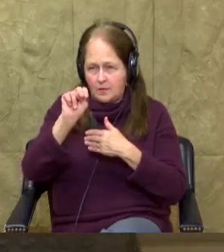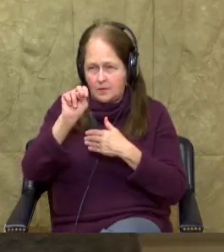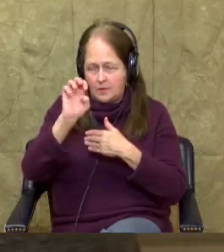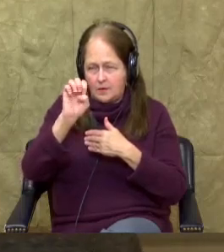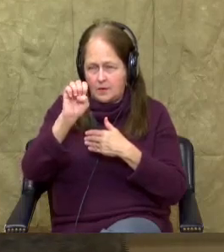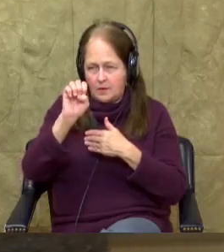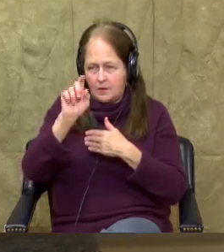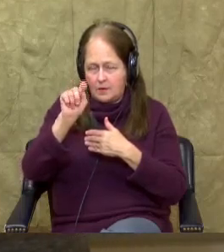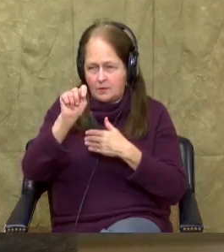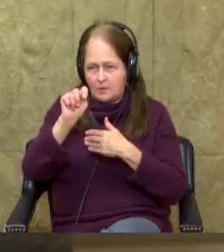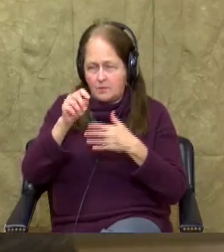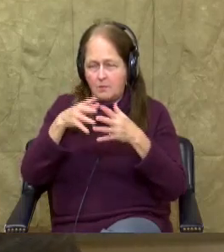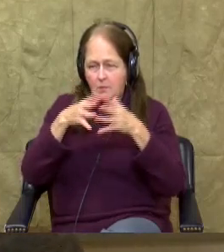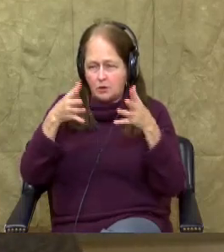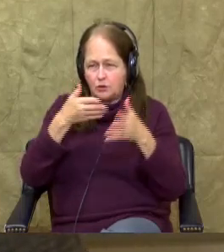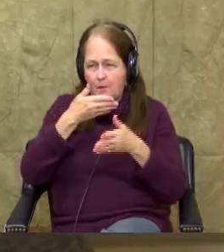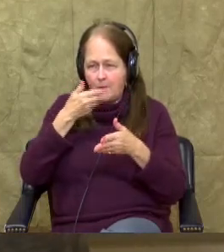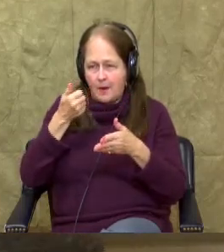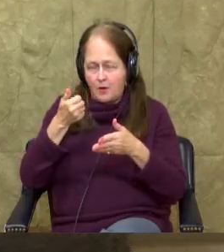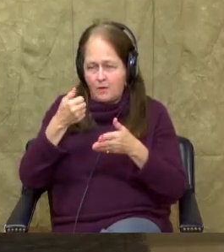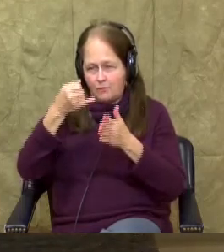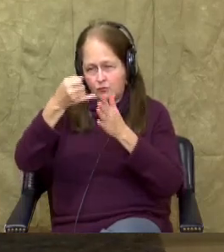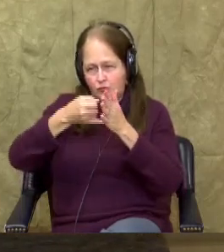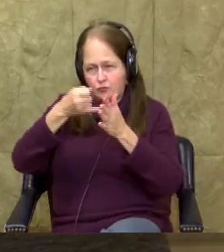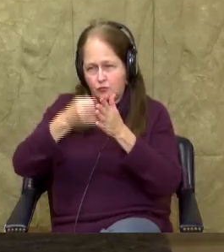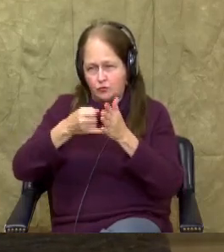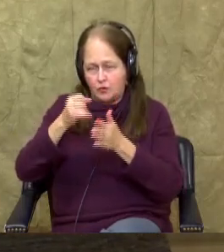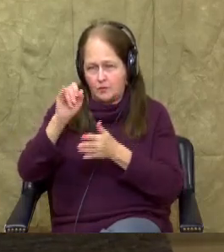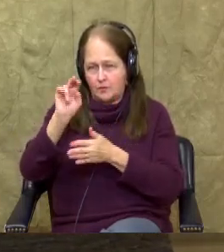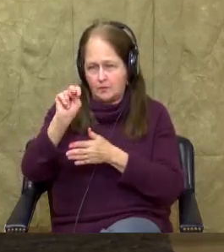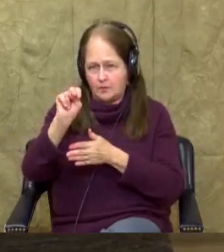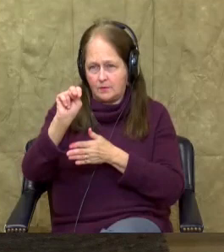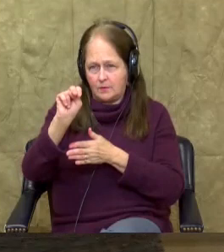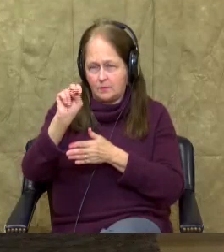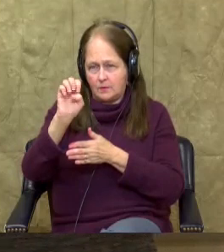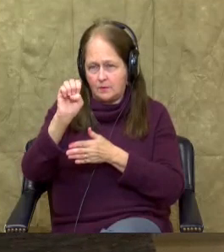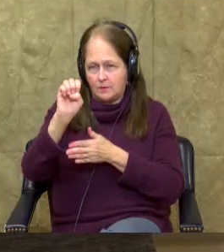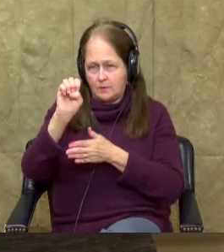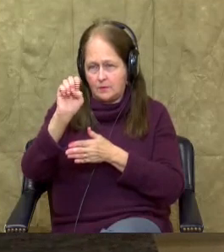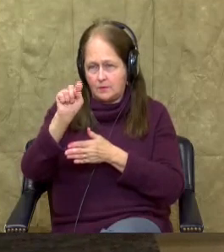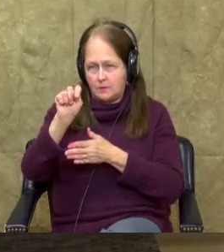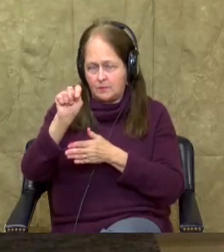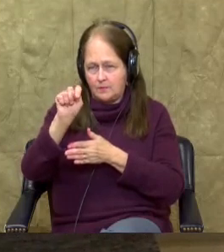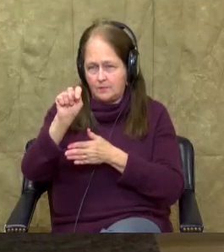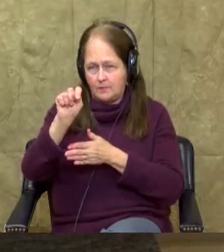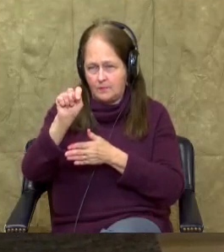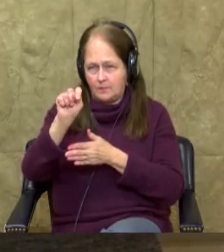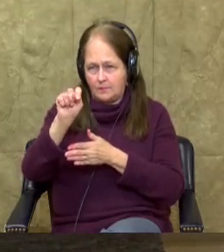net, that would be much better. You would have this piece,